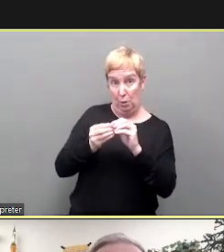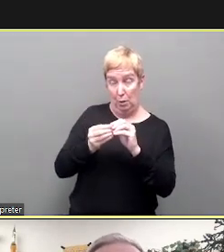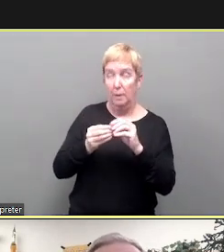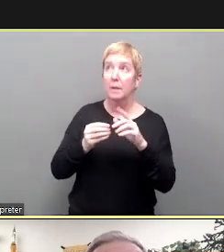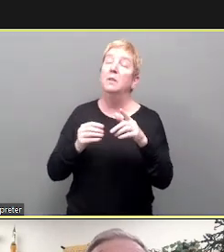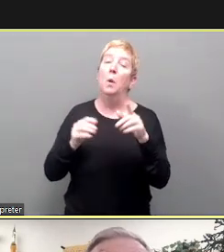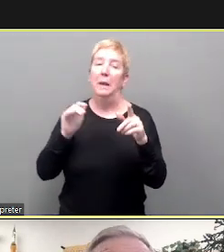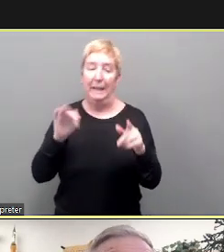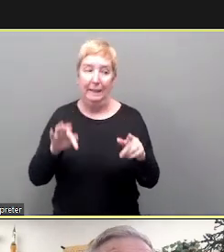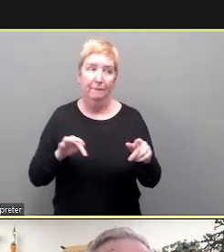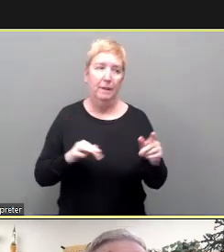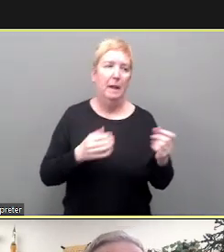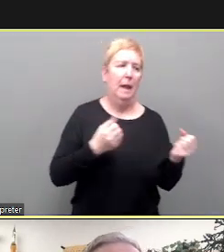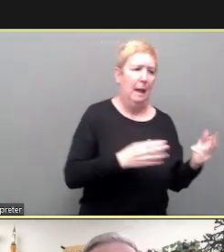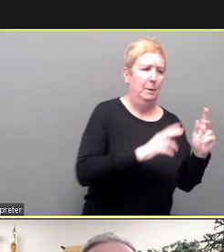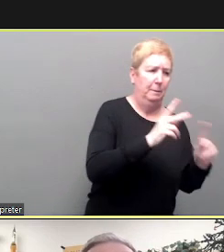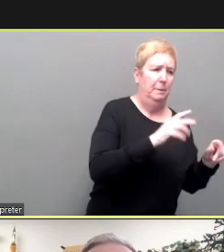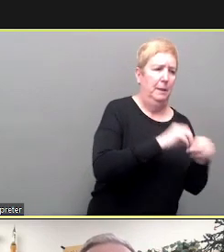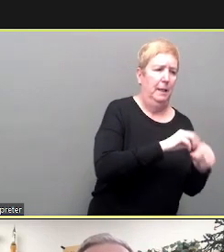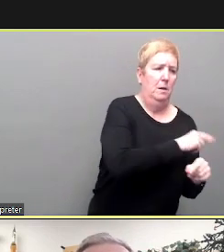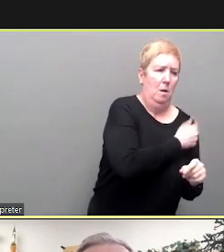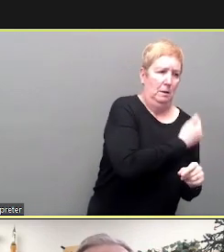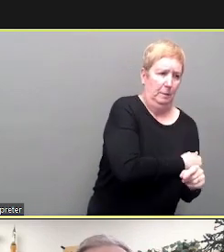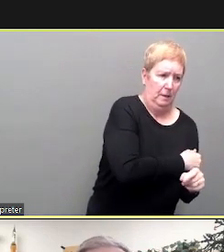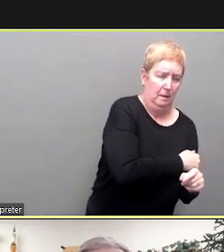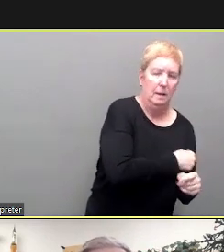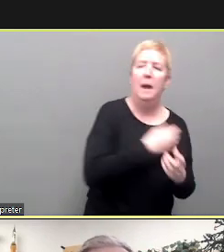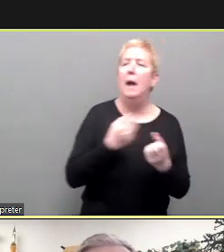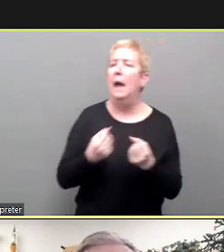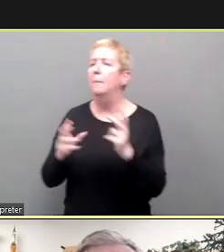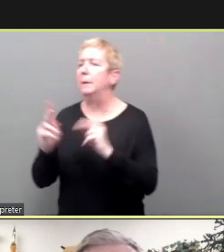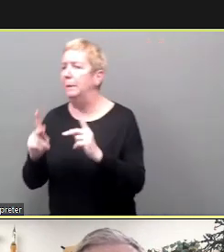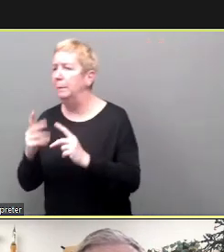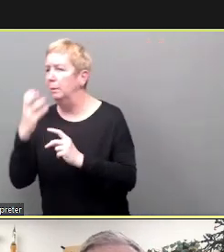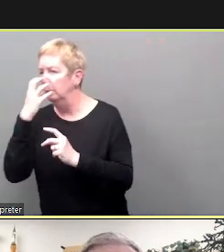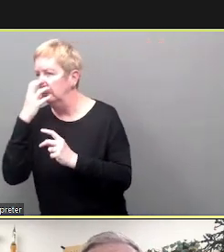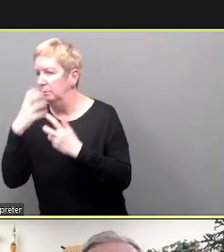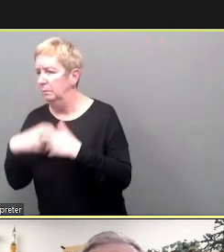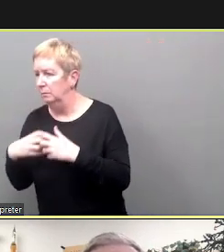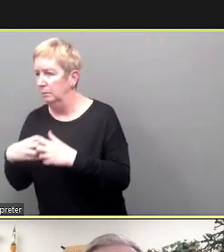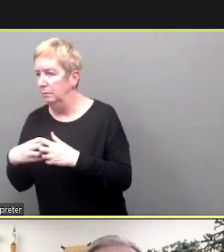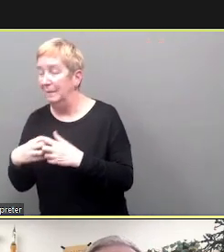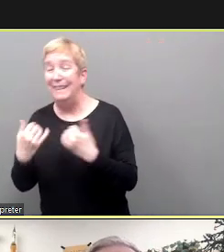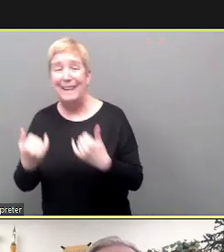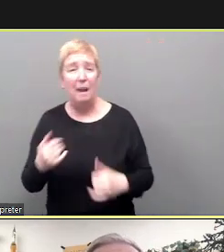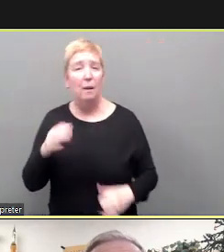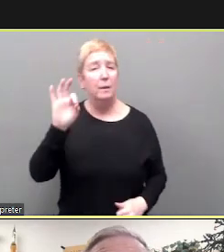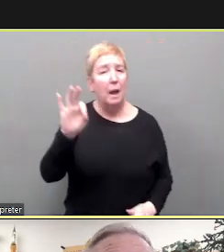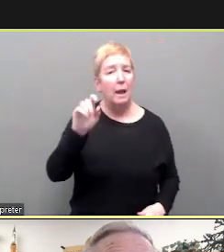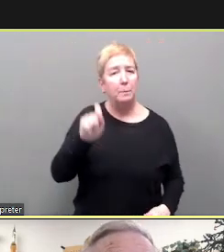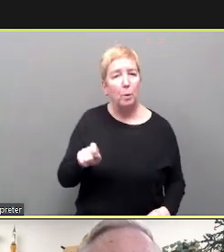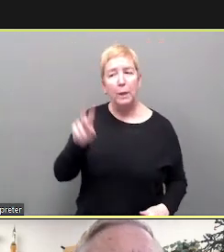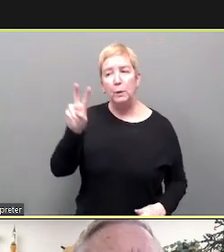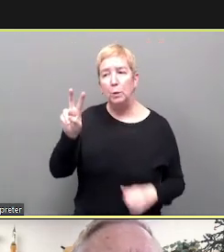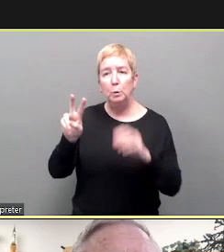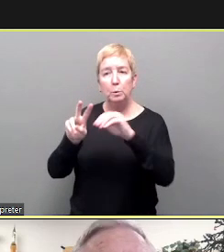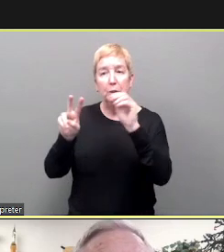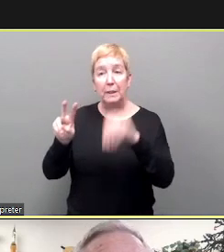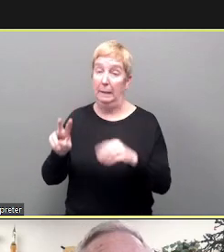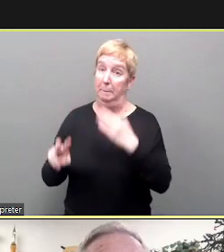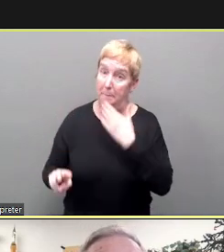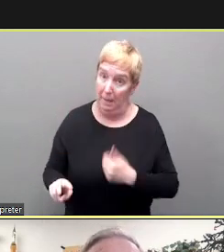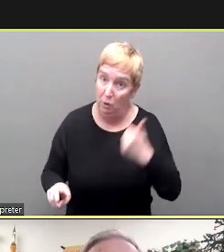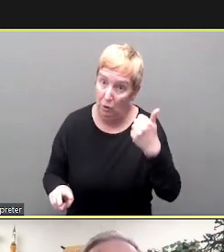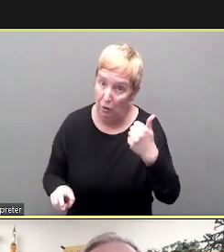of hospitalizations, we're at 9.2%, which is the lowest it's been during the pandemic. That doesn't mean